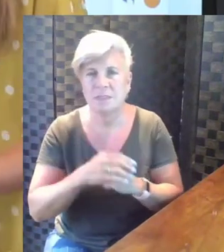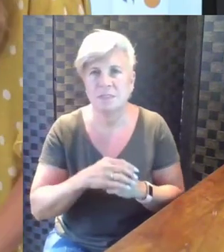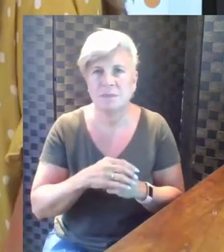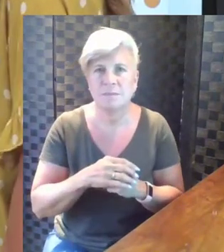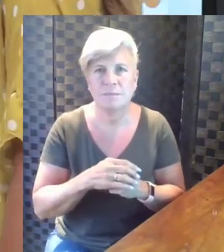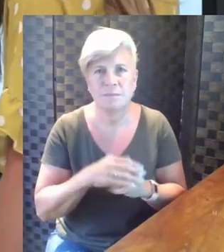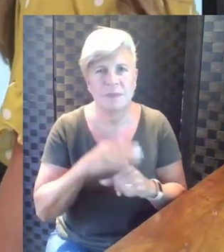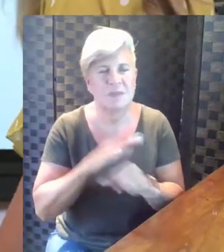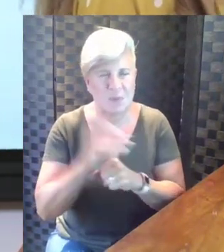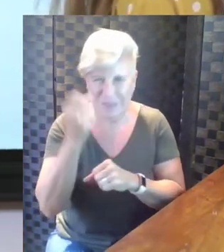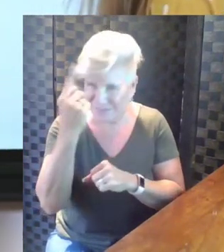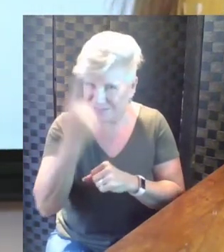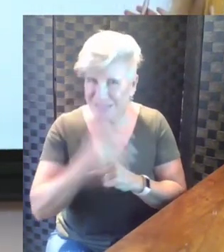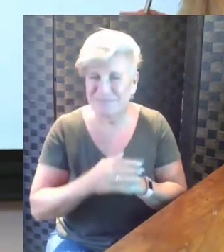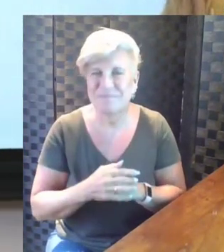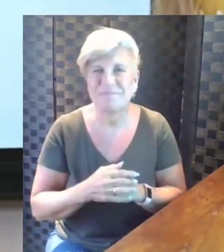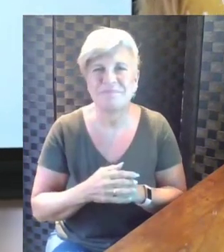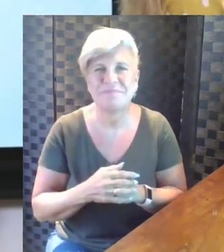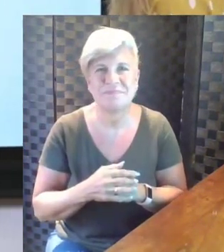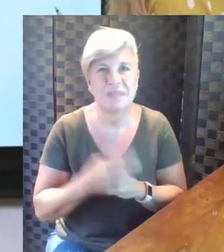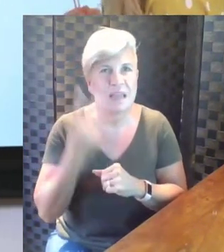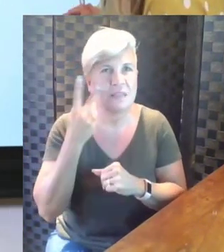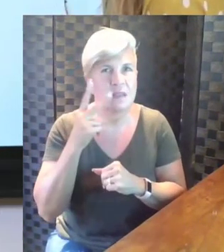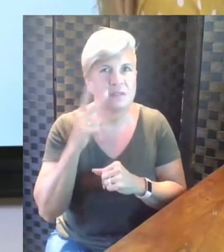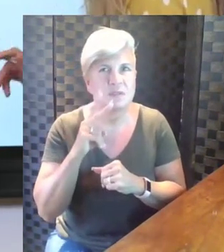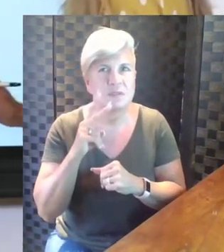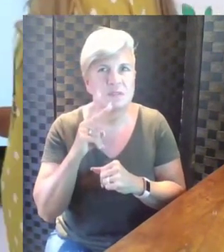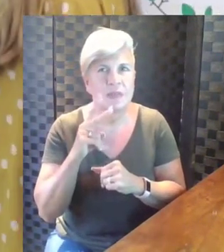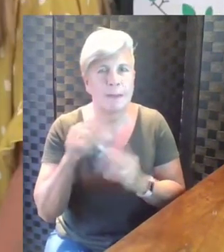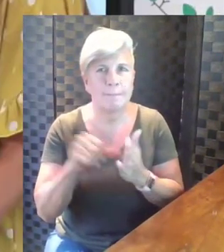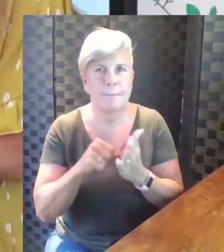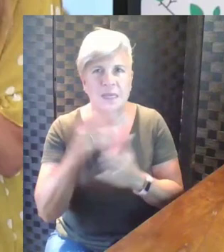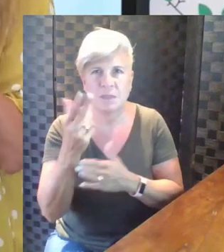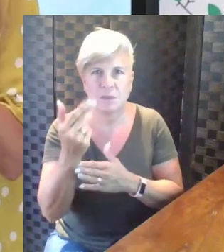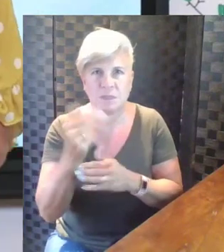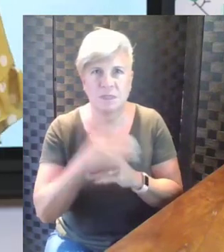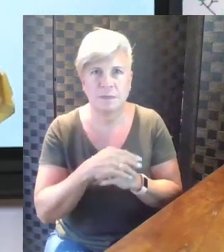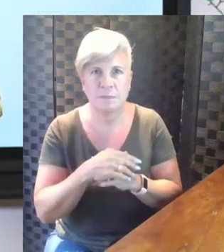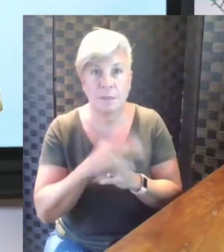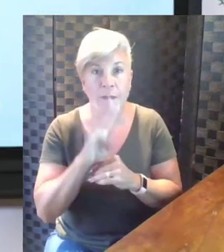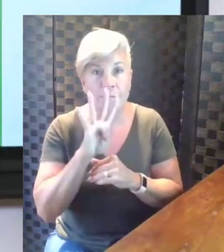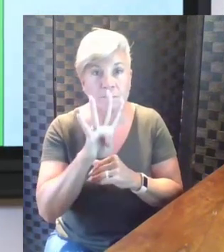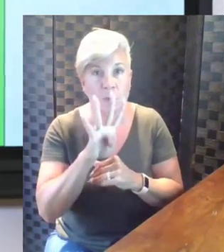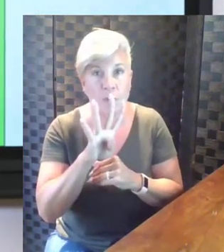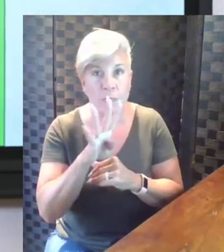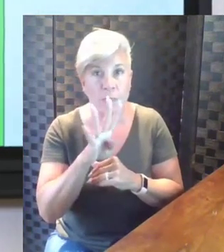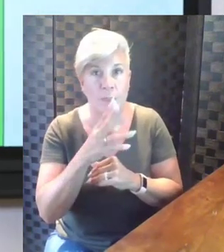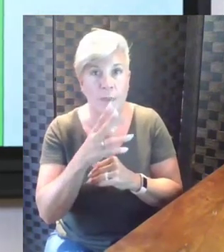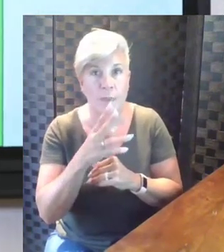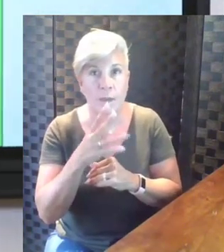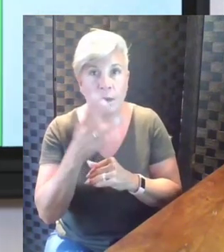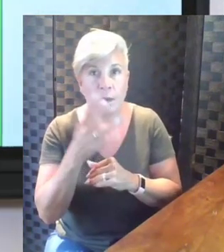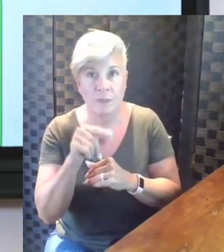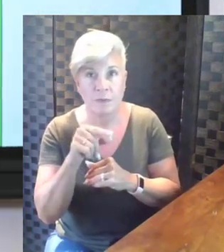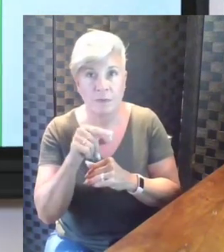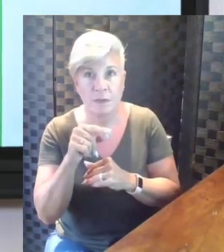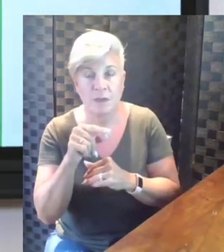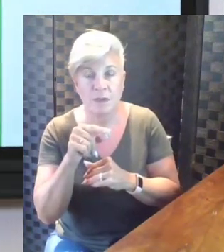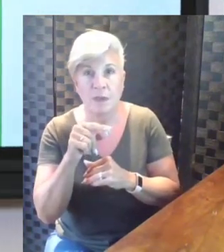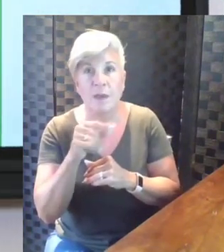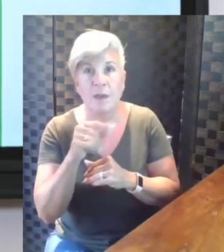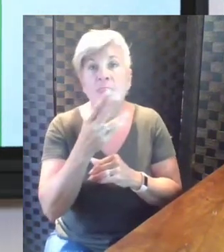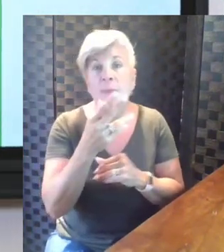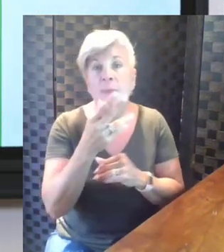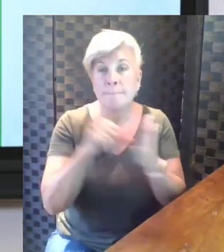so totally makes sense. Let's take a look at the next page. Now, there are 4 of these. Pages 13 and 14 have 2 more